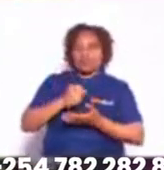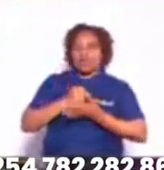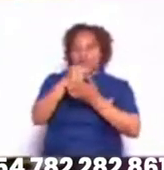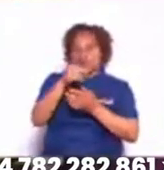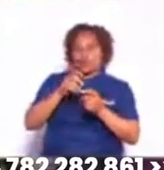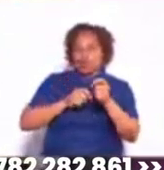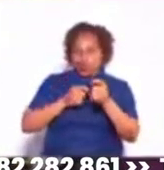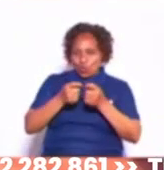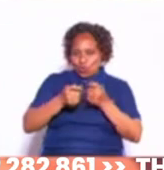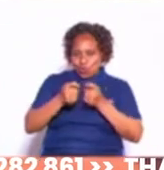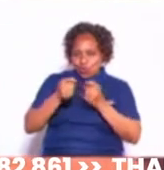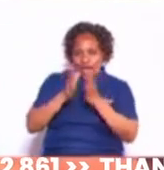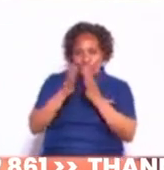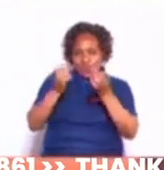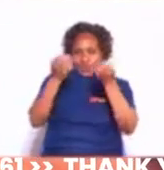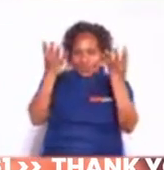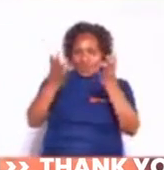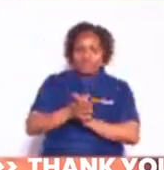Hallelujah.